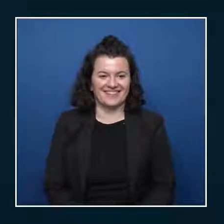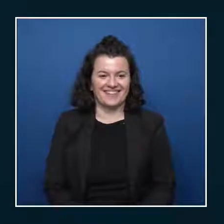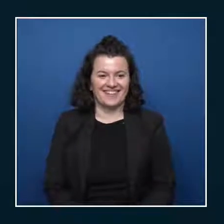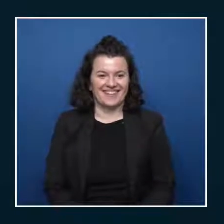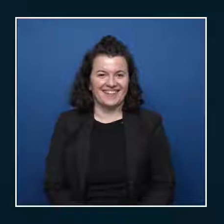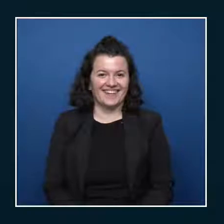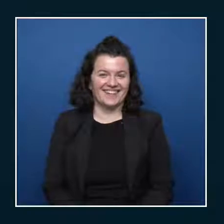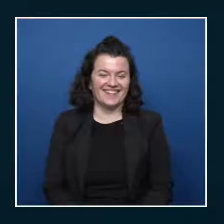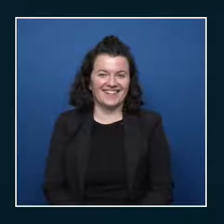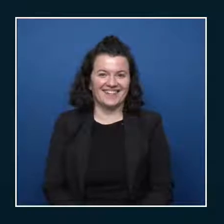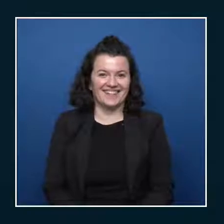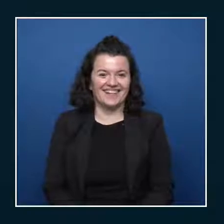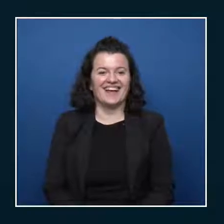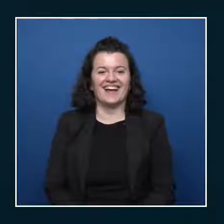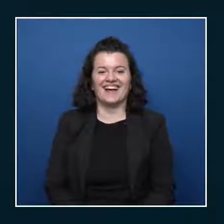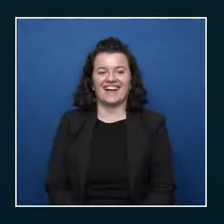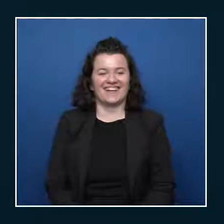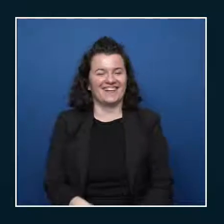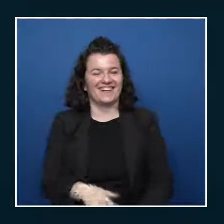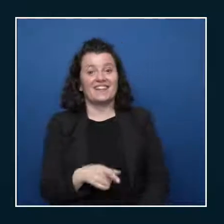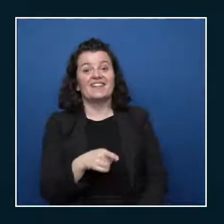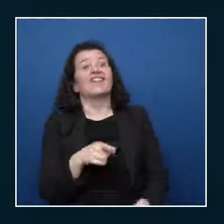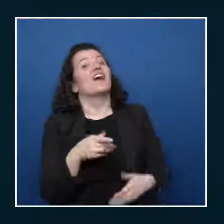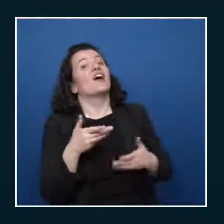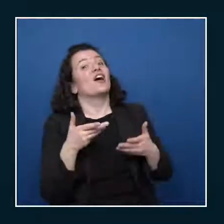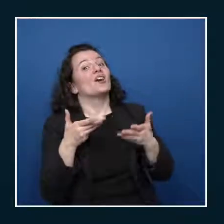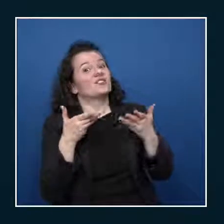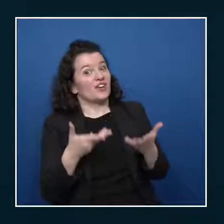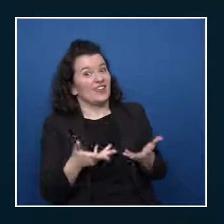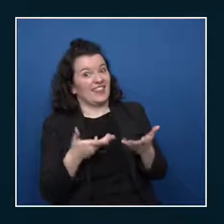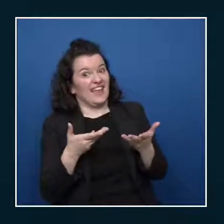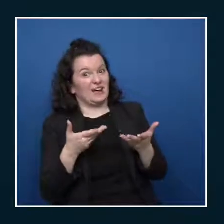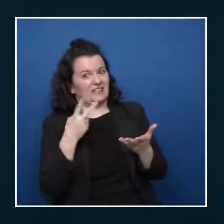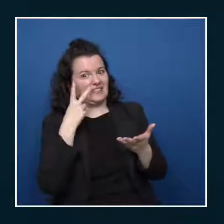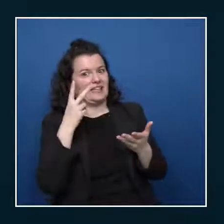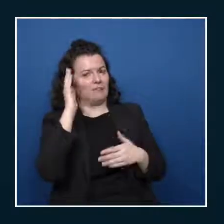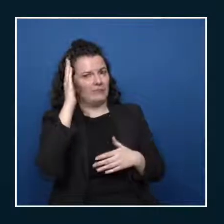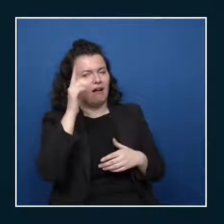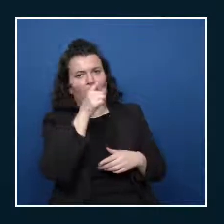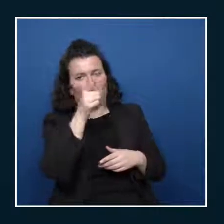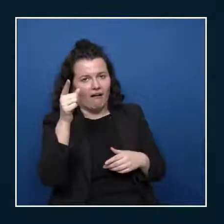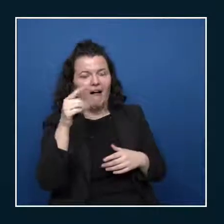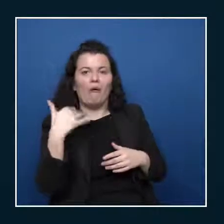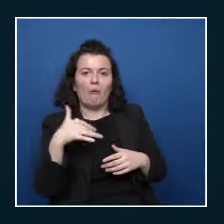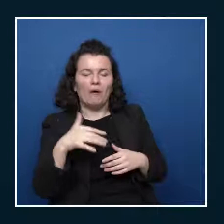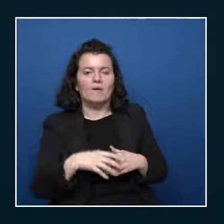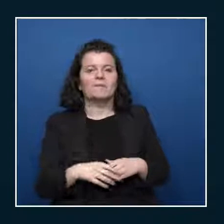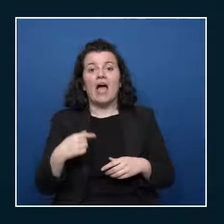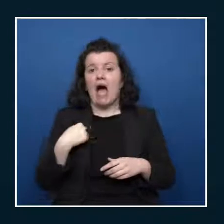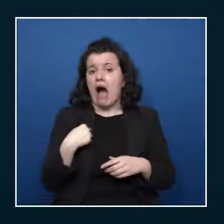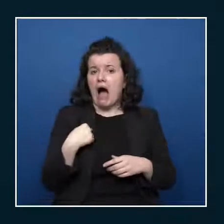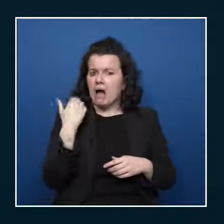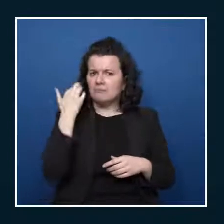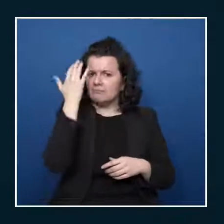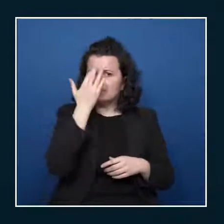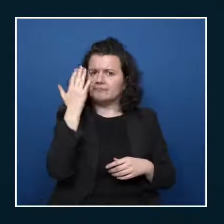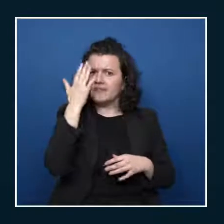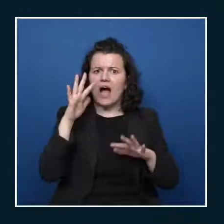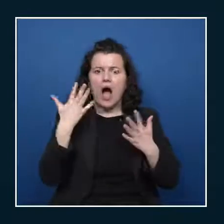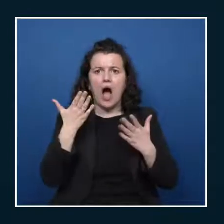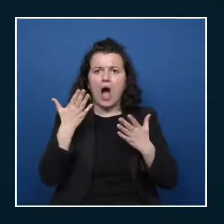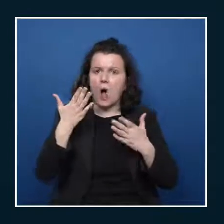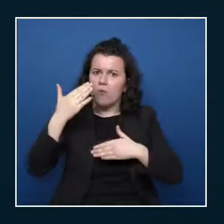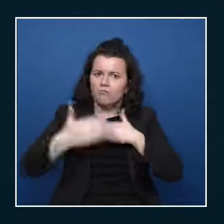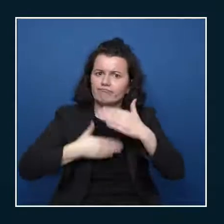that piece of the keynote, I'm always wondering, how do they make it? I saw a video